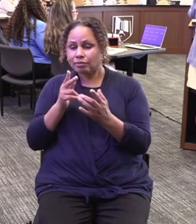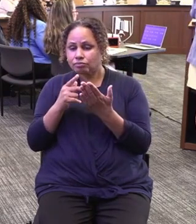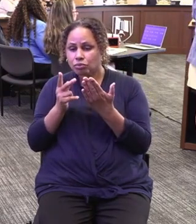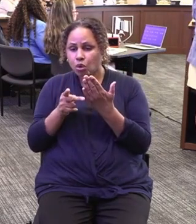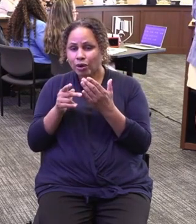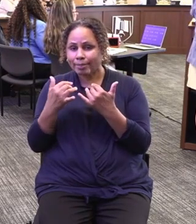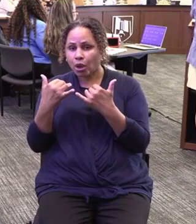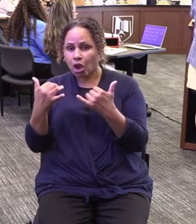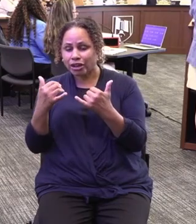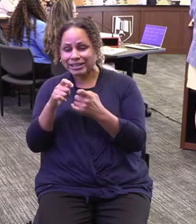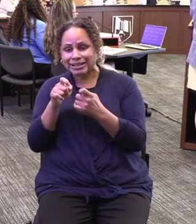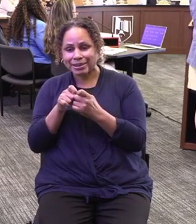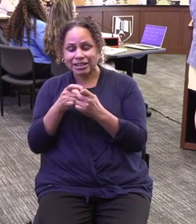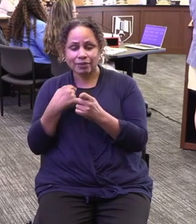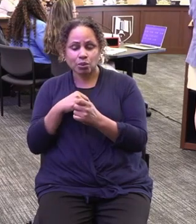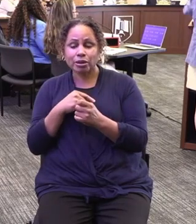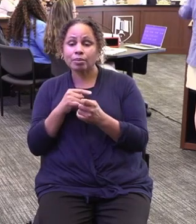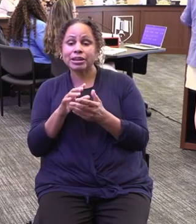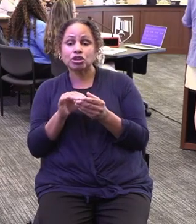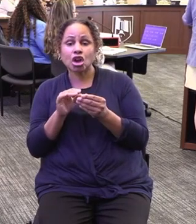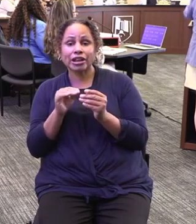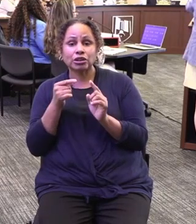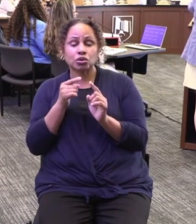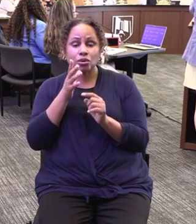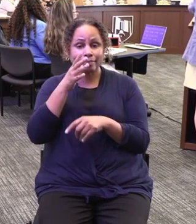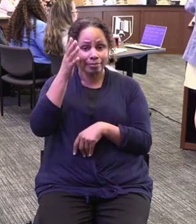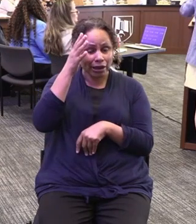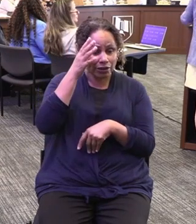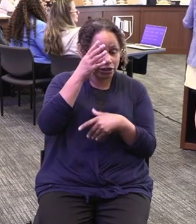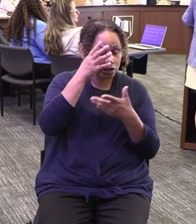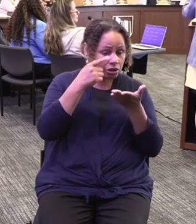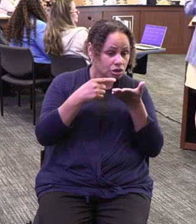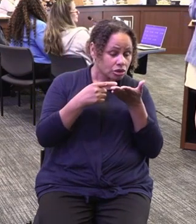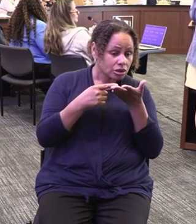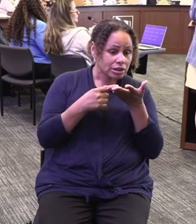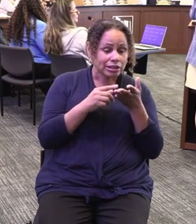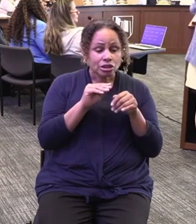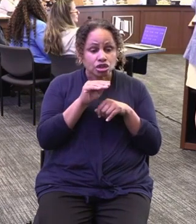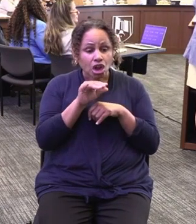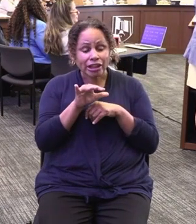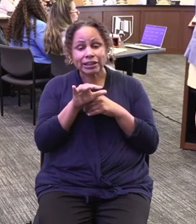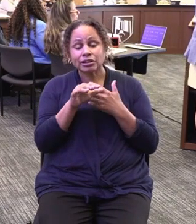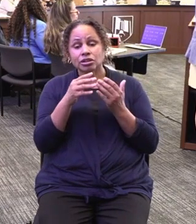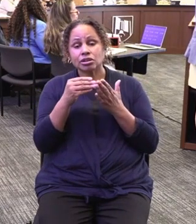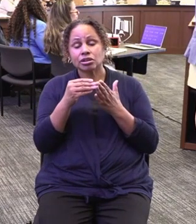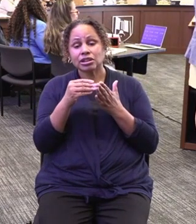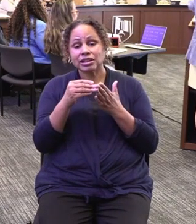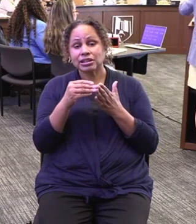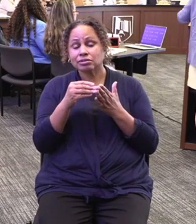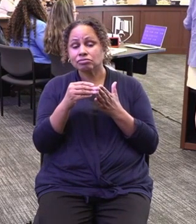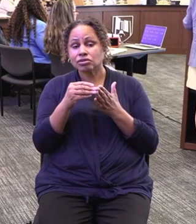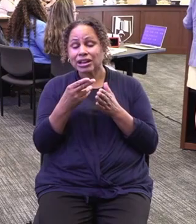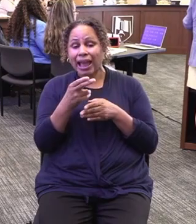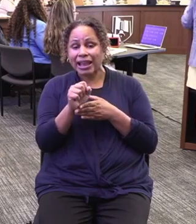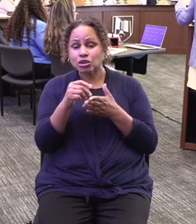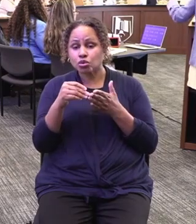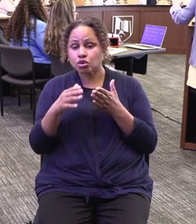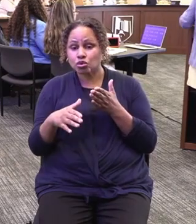going to be talking to parents. We're going to be talking to high schoolers. We're going to be talking to non-traditional. That gets broken down into